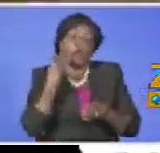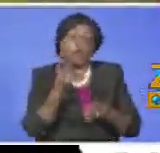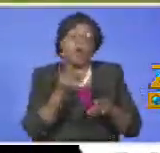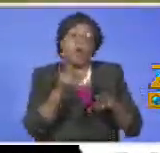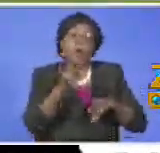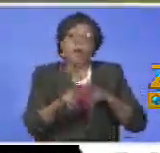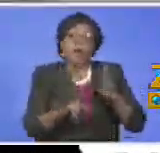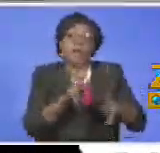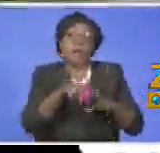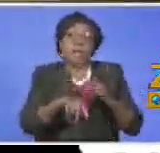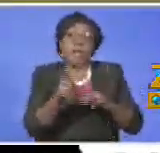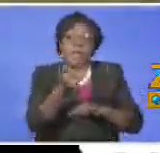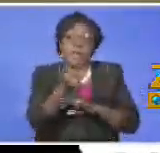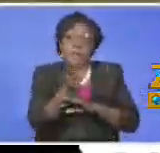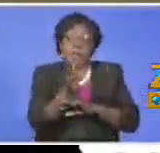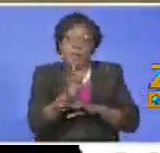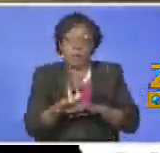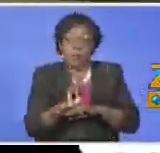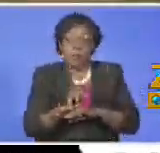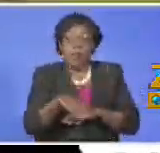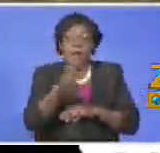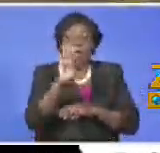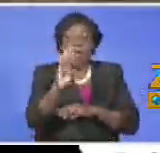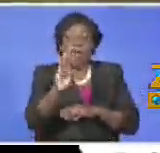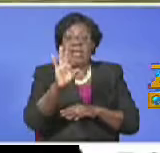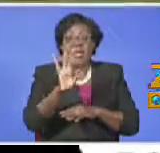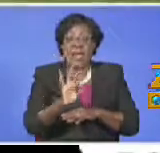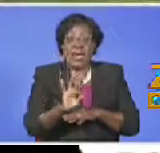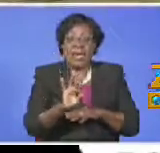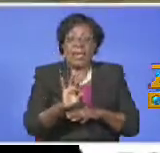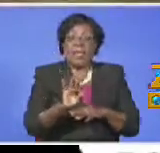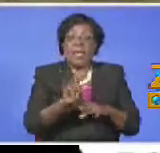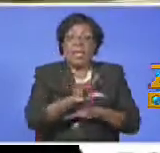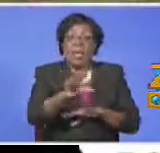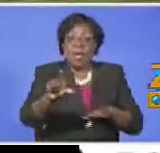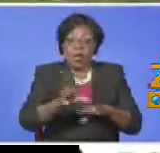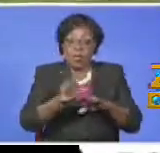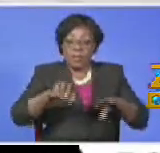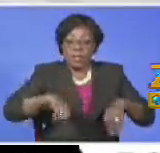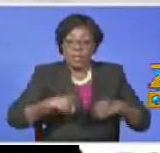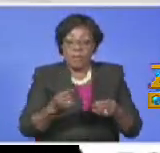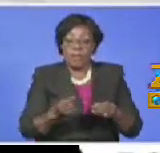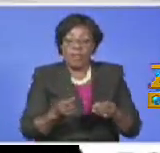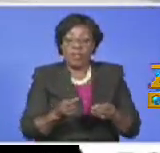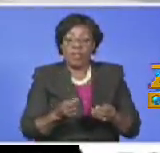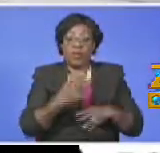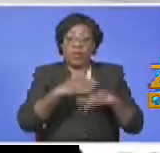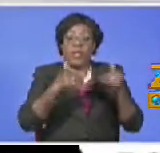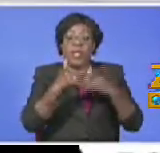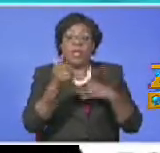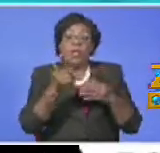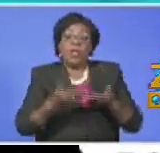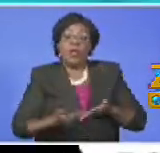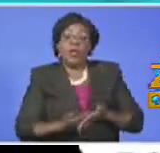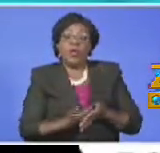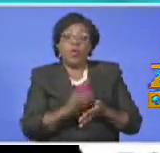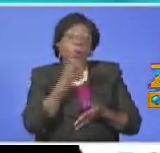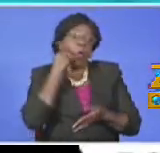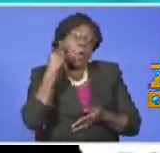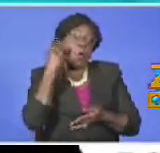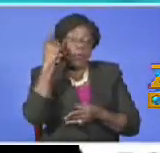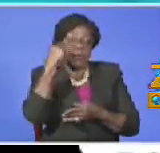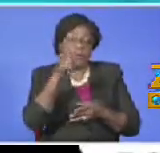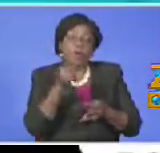to that, 49 lots transferred to the DRA for home construction for Abaconians. The Prime Minister noted that during his recent trip to